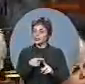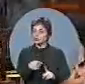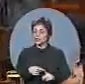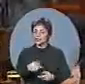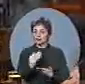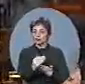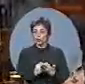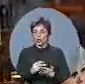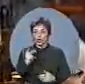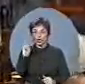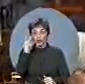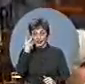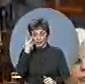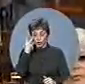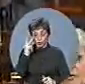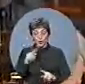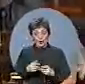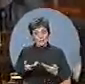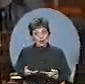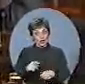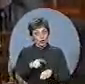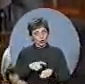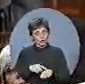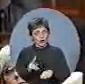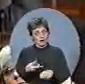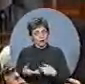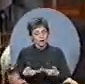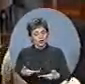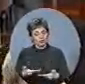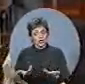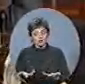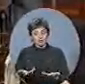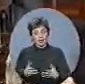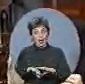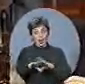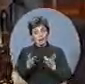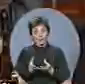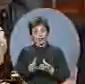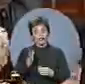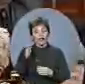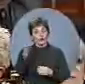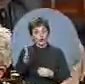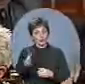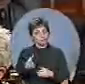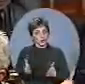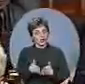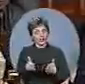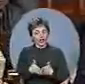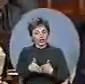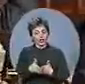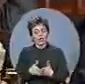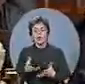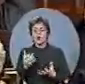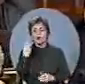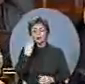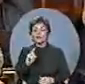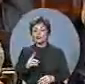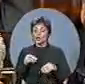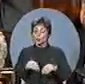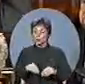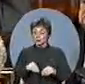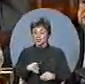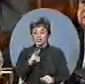objectives. So time's passing. Will the government finally